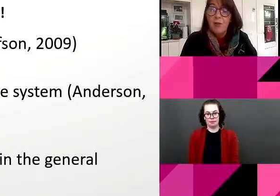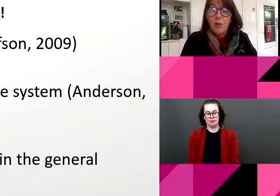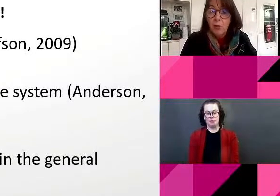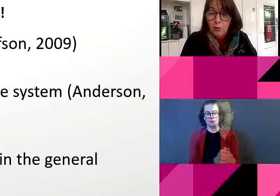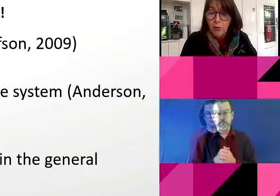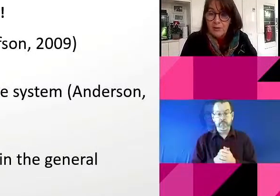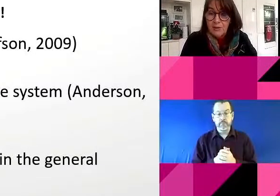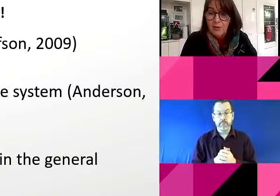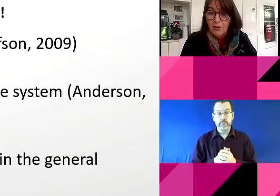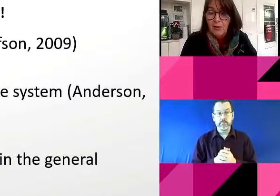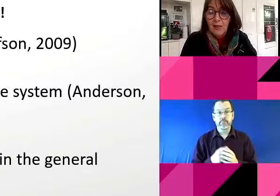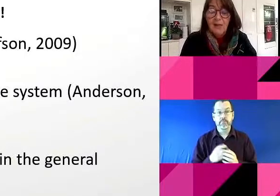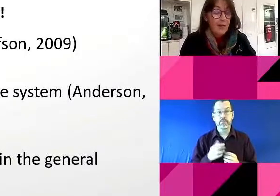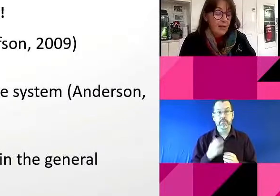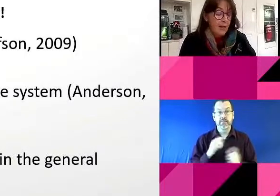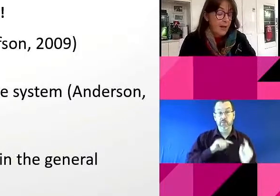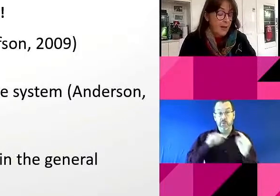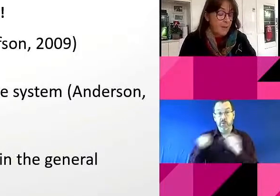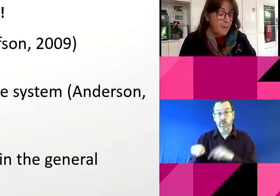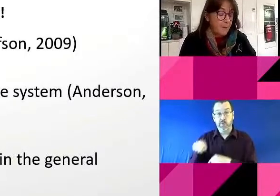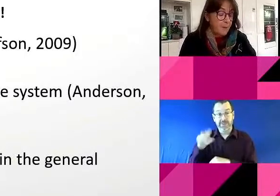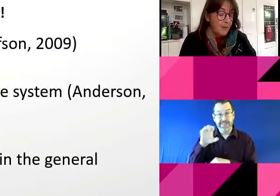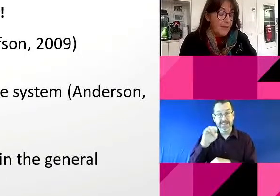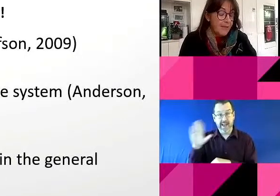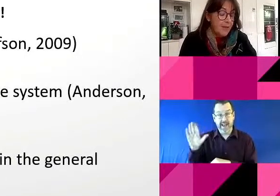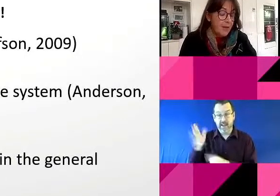and they haven't a clue what's gone on.